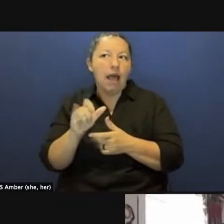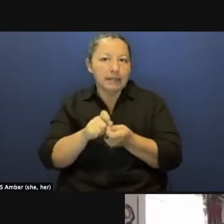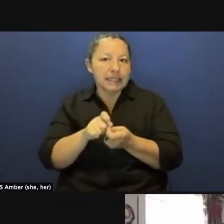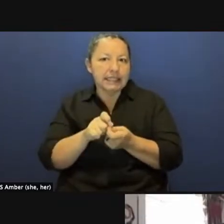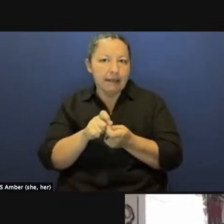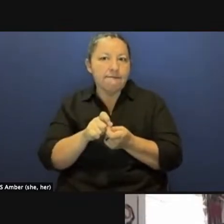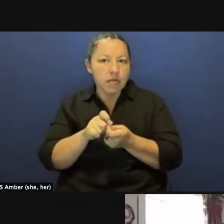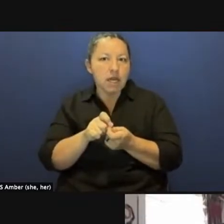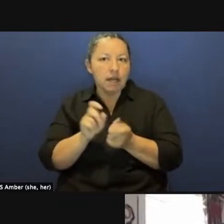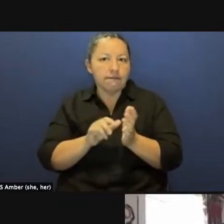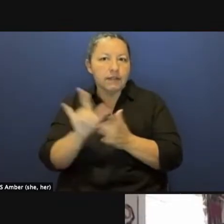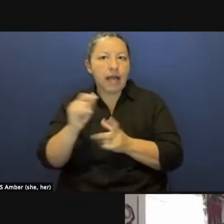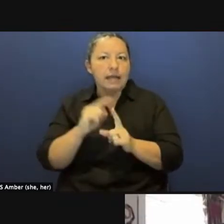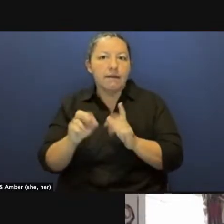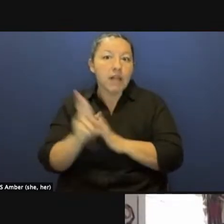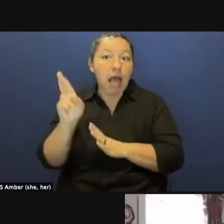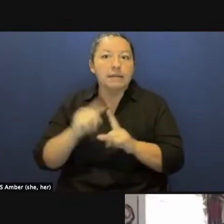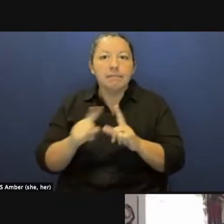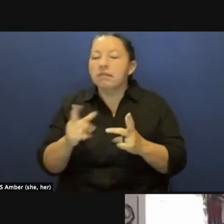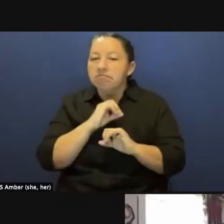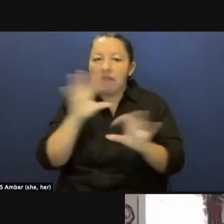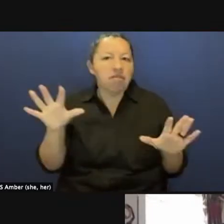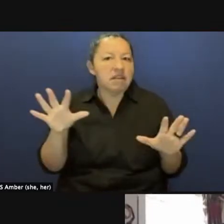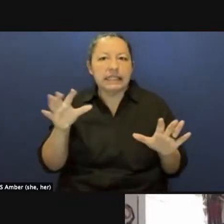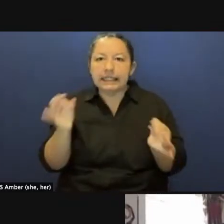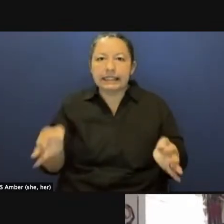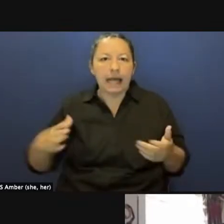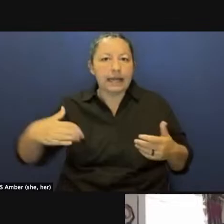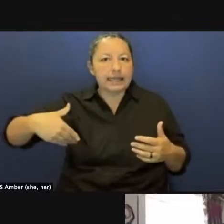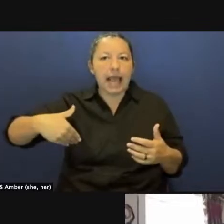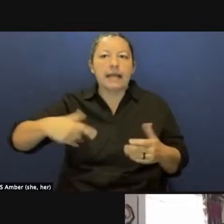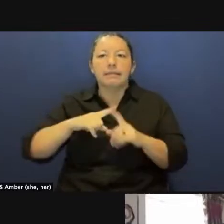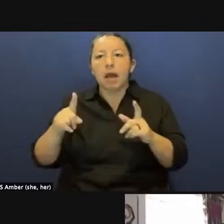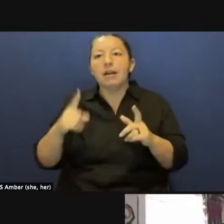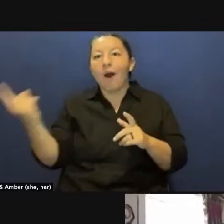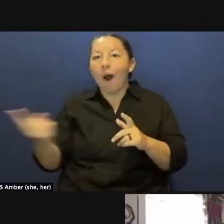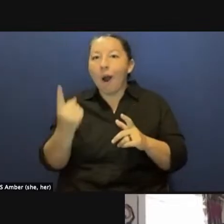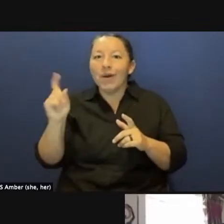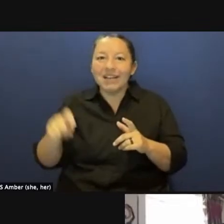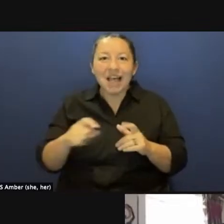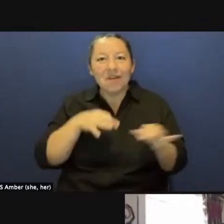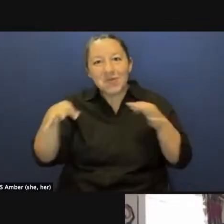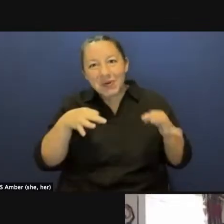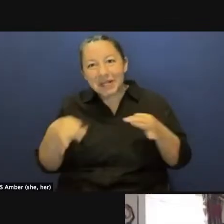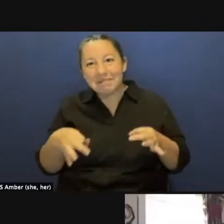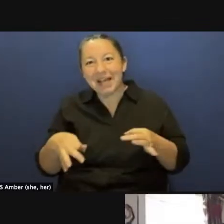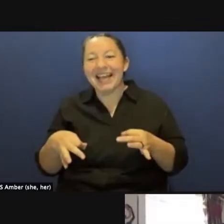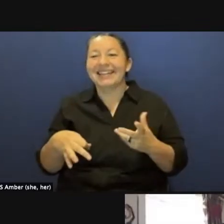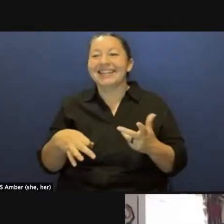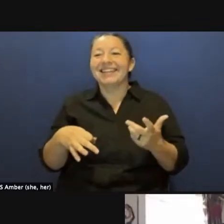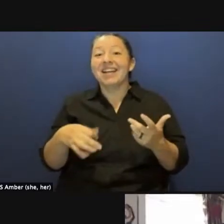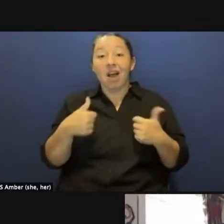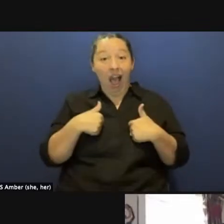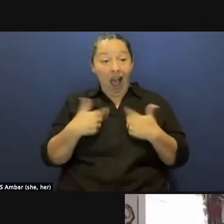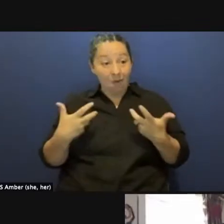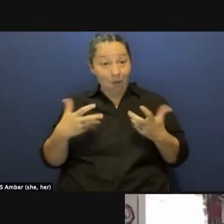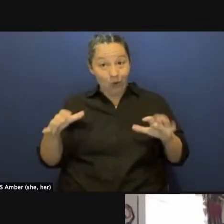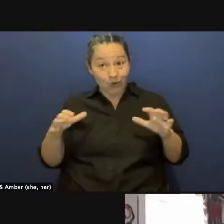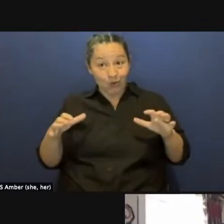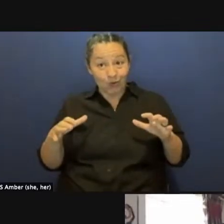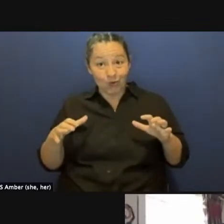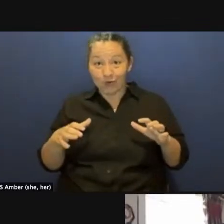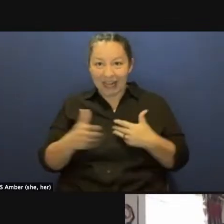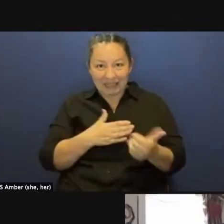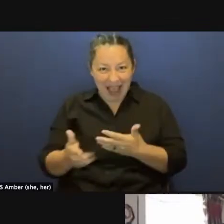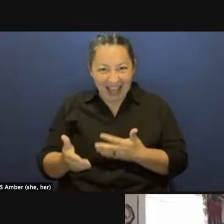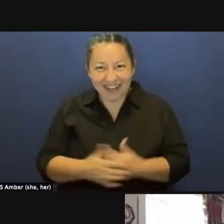been decided. It's a little bit up to our member states. I always have to explain that what I want to do is irrelevant. It's what